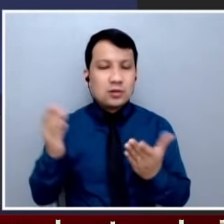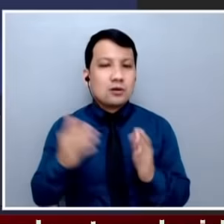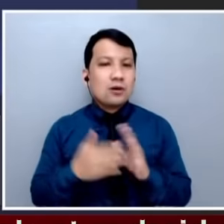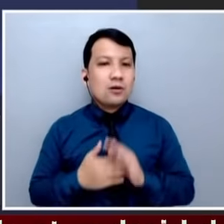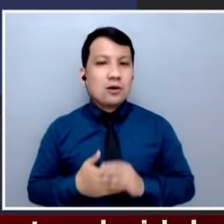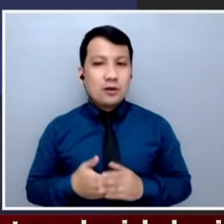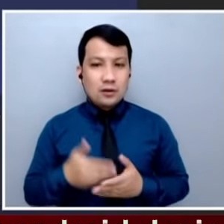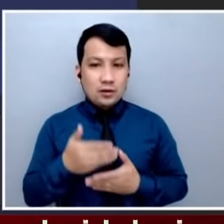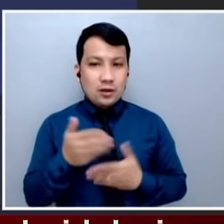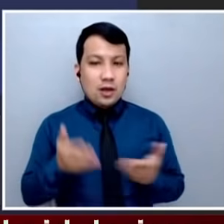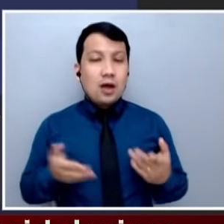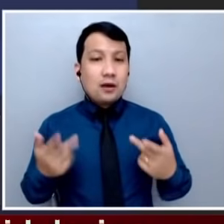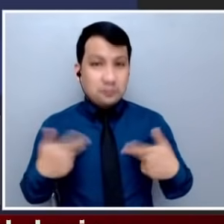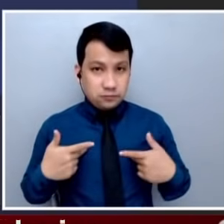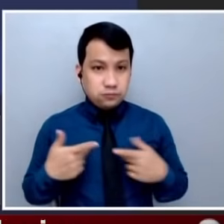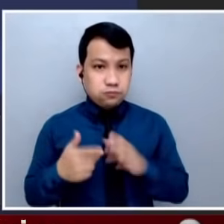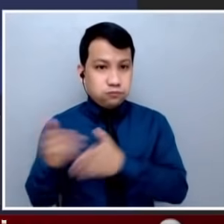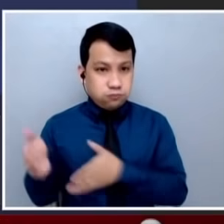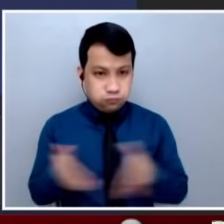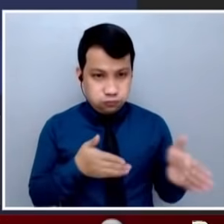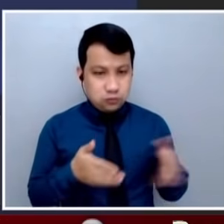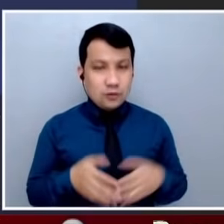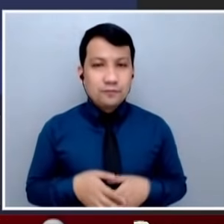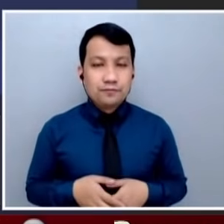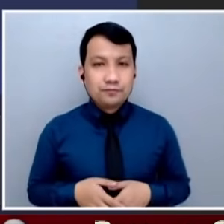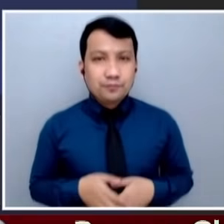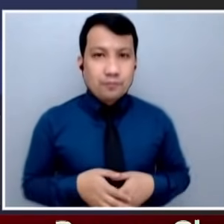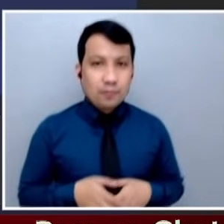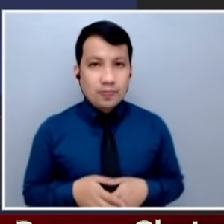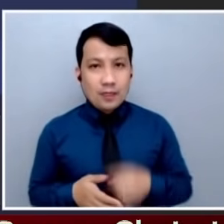some plans na ginawa, we anticipated it,